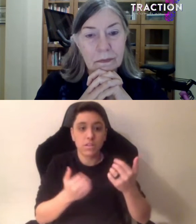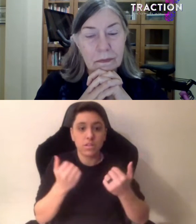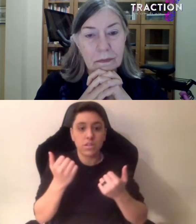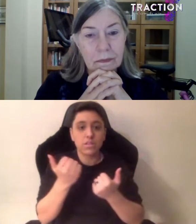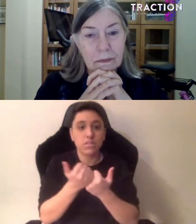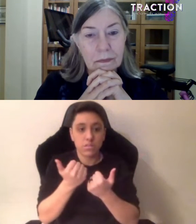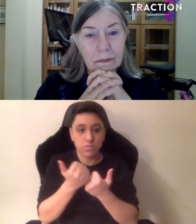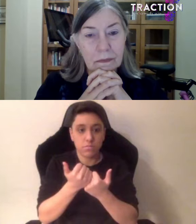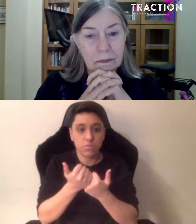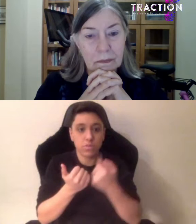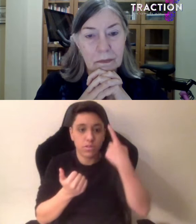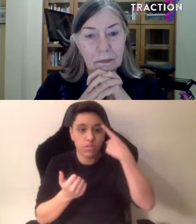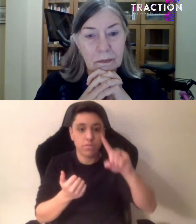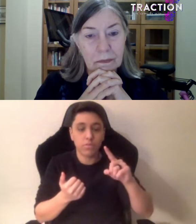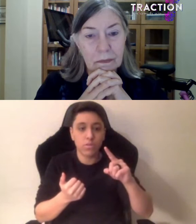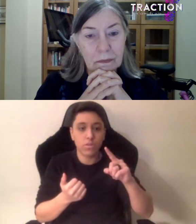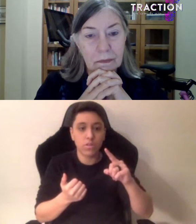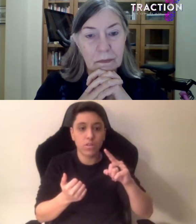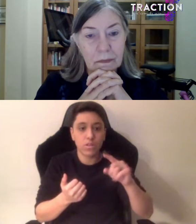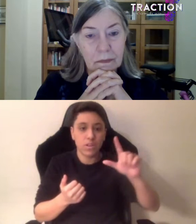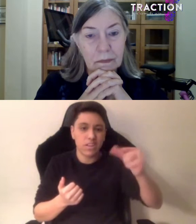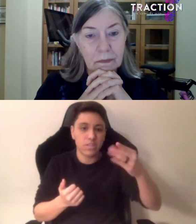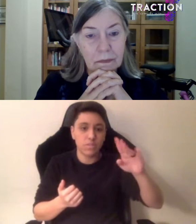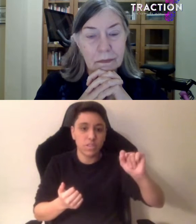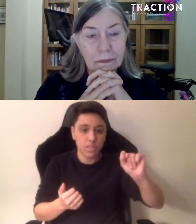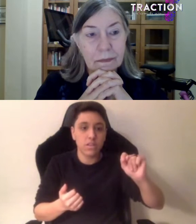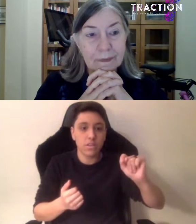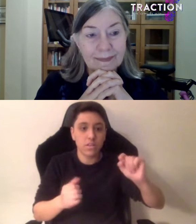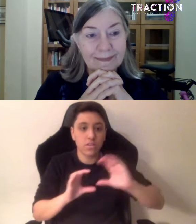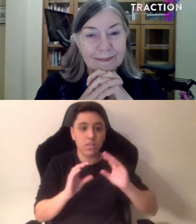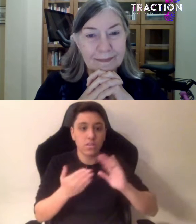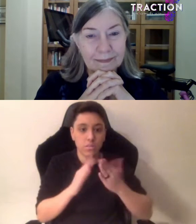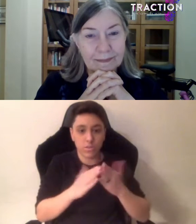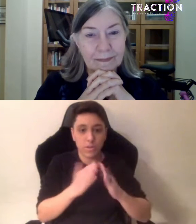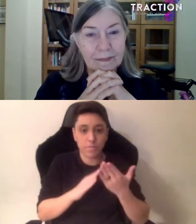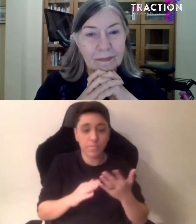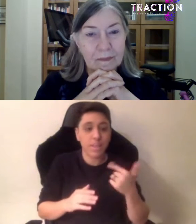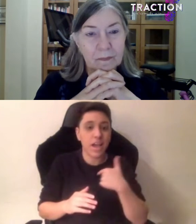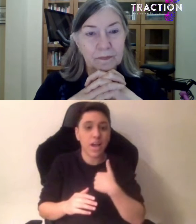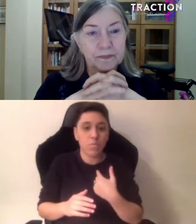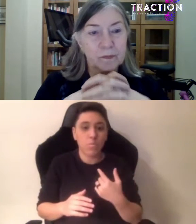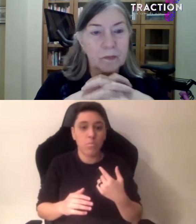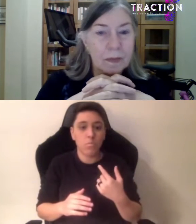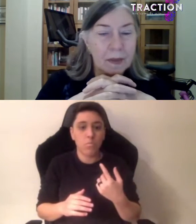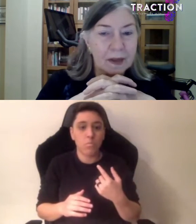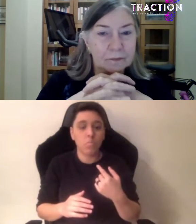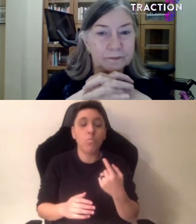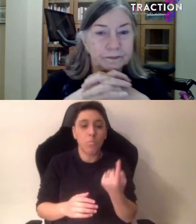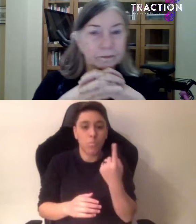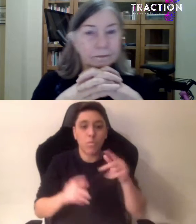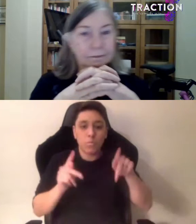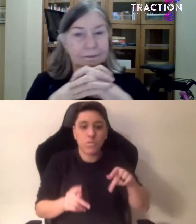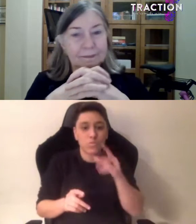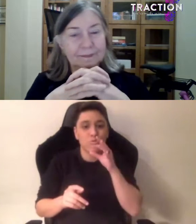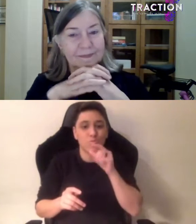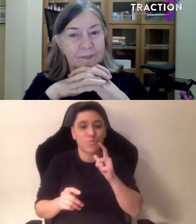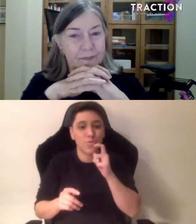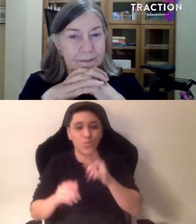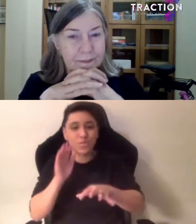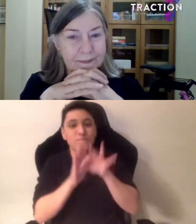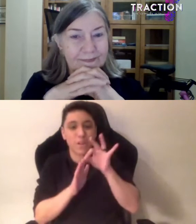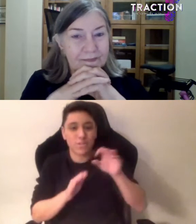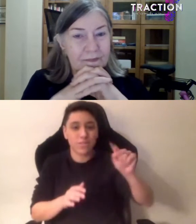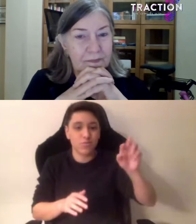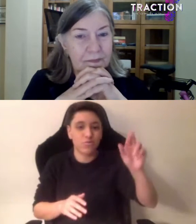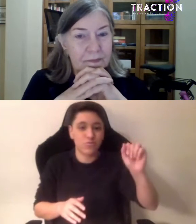underserved communities. And I'll also say that I'm one of the founders. I'm the co-chair and vice president of Traction, just for full disclosure. What that